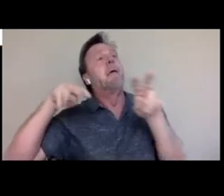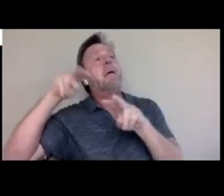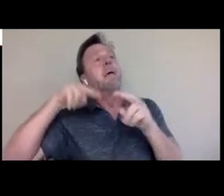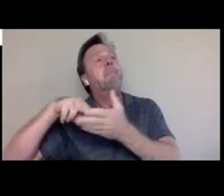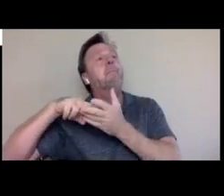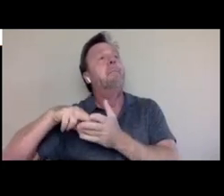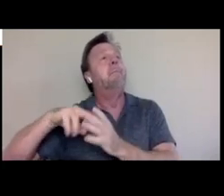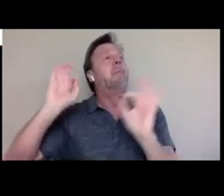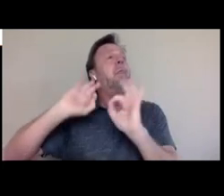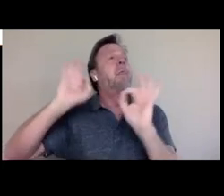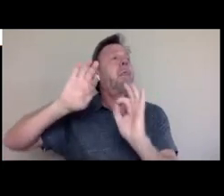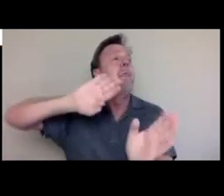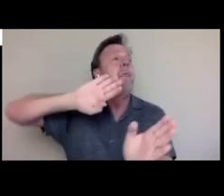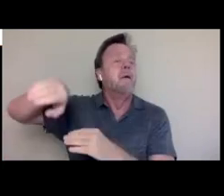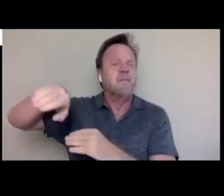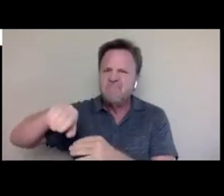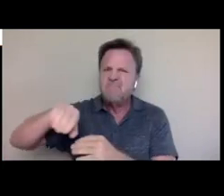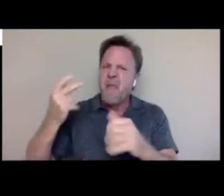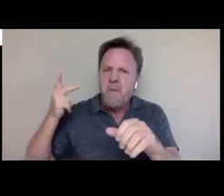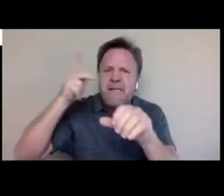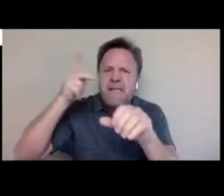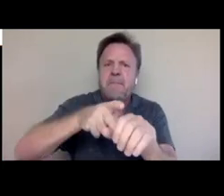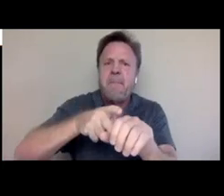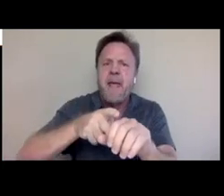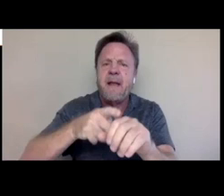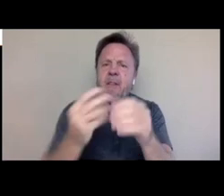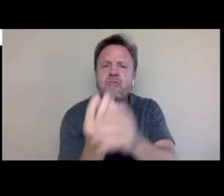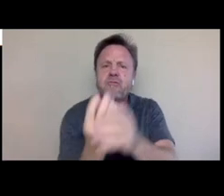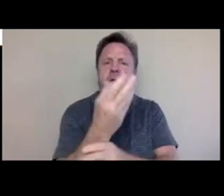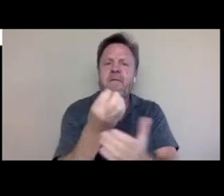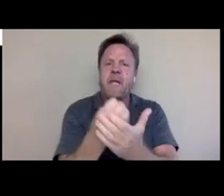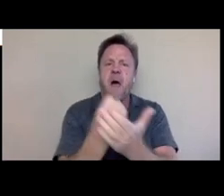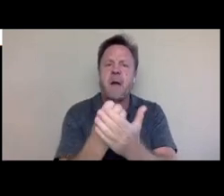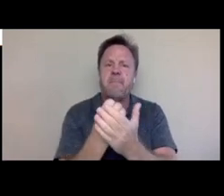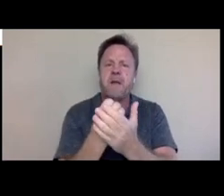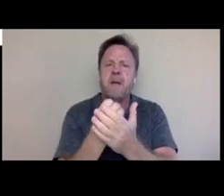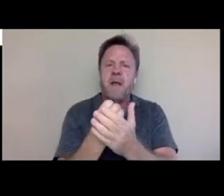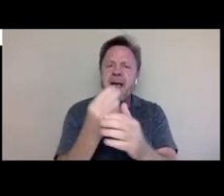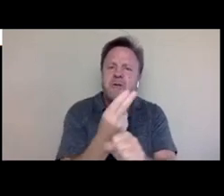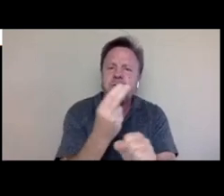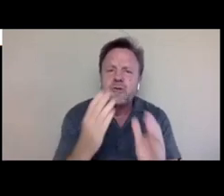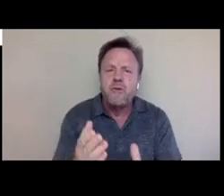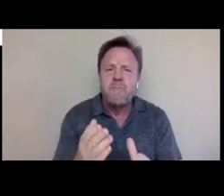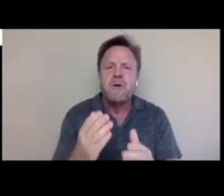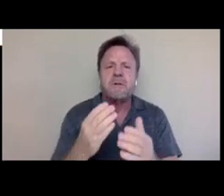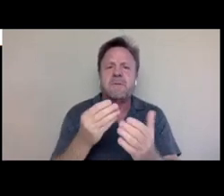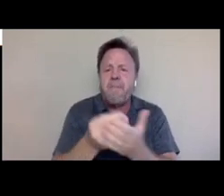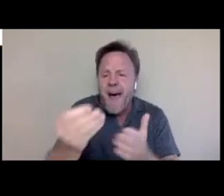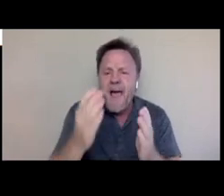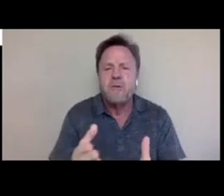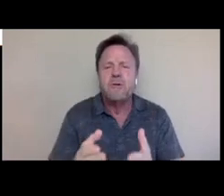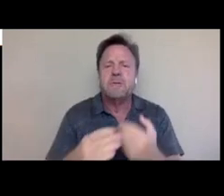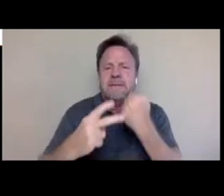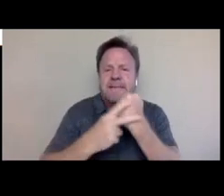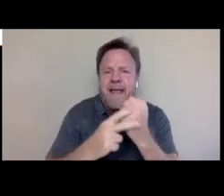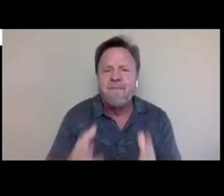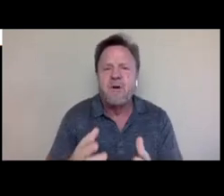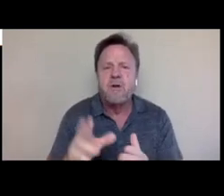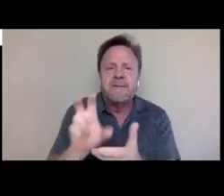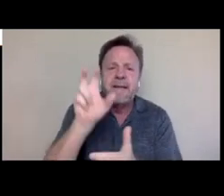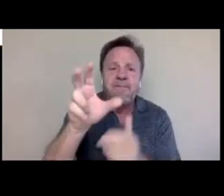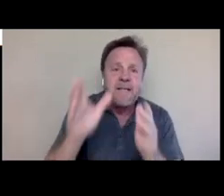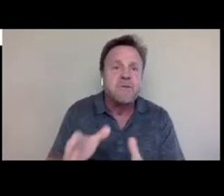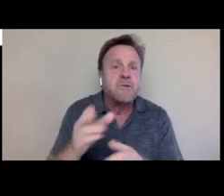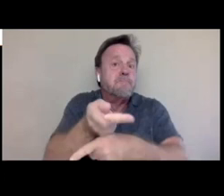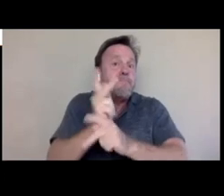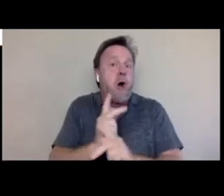They're participants in the growth of the economy as consumers, as savers, as investors, as borrowers,